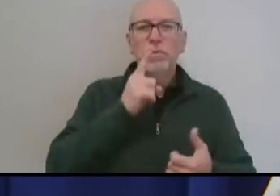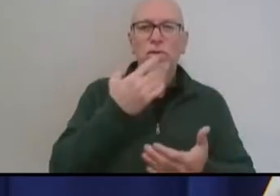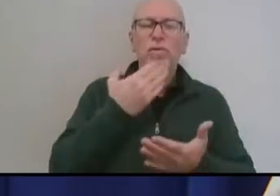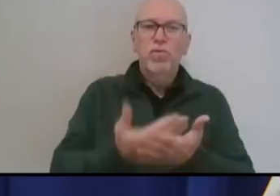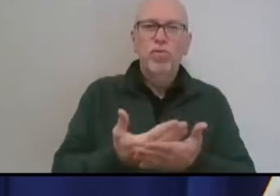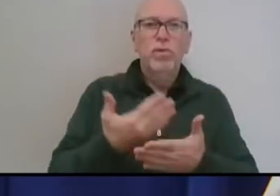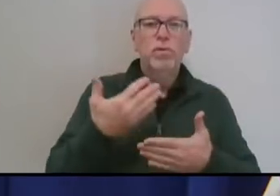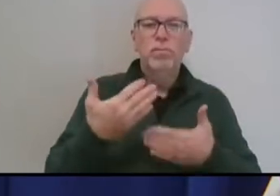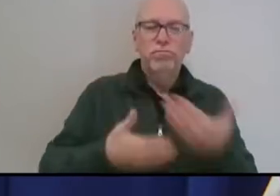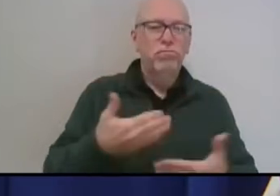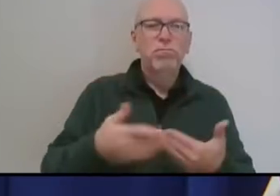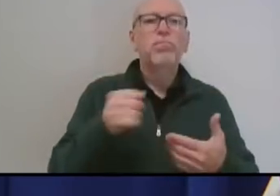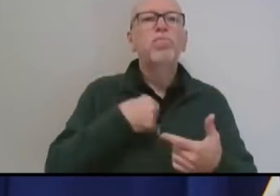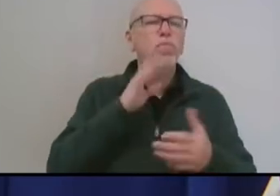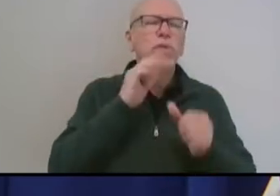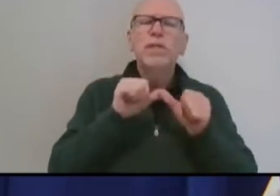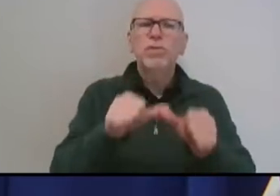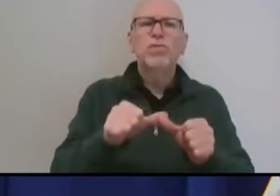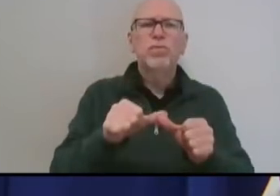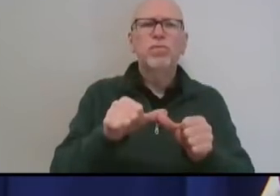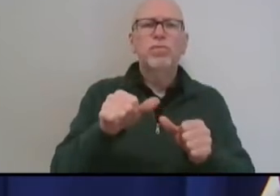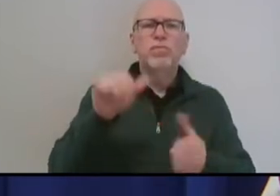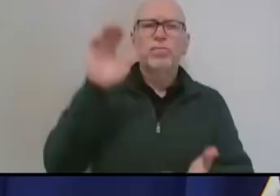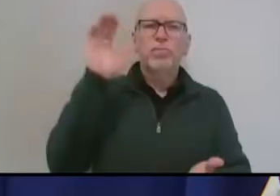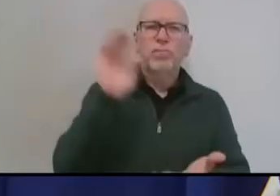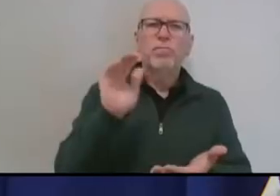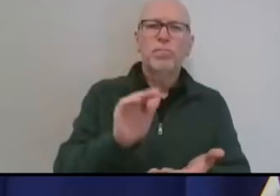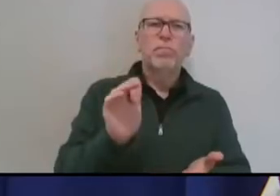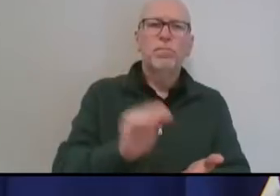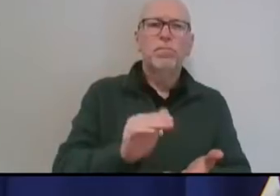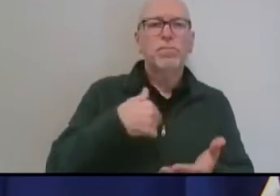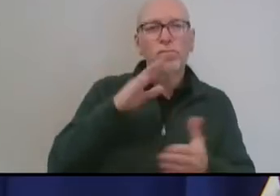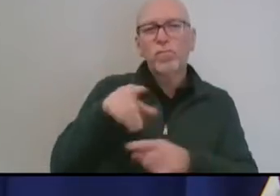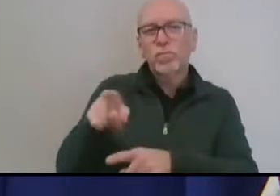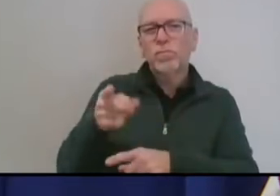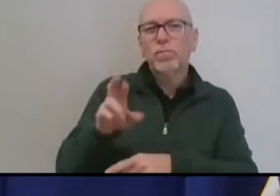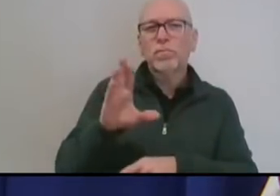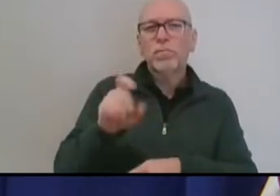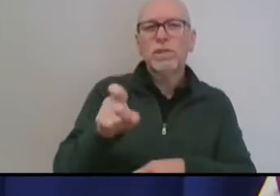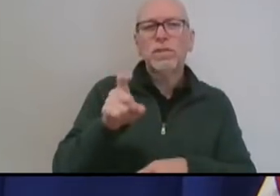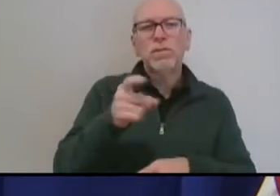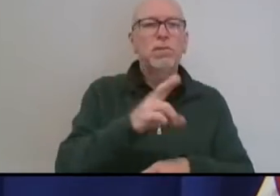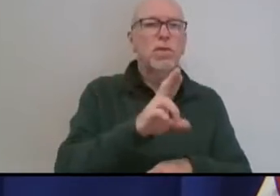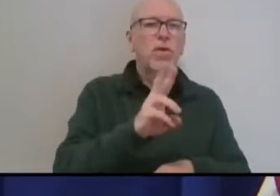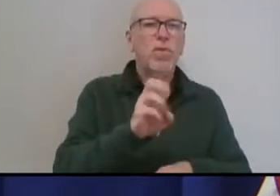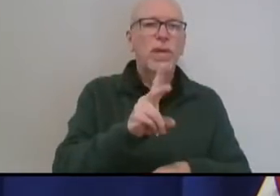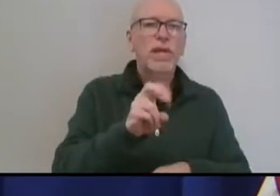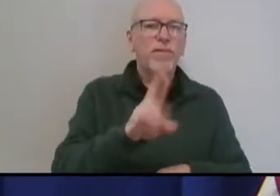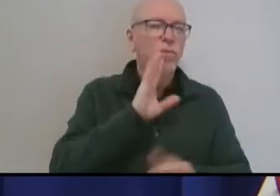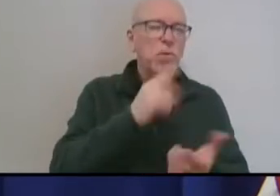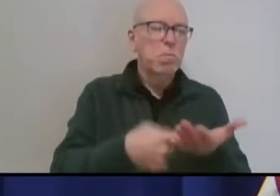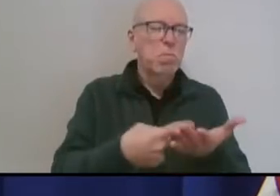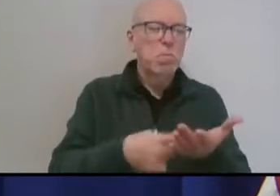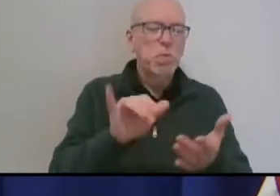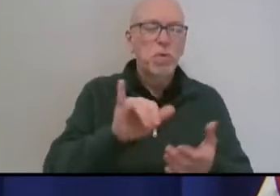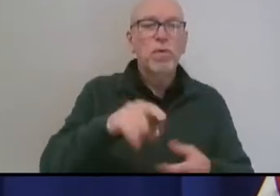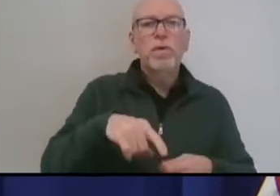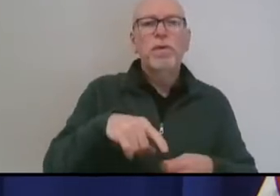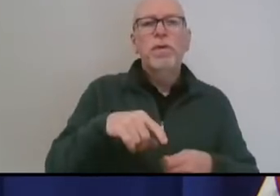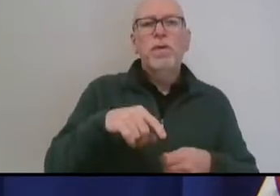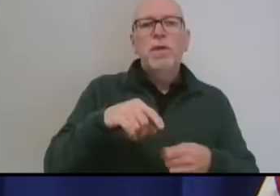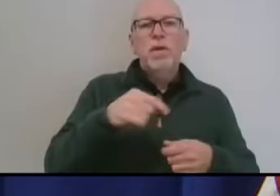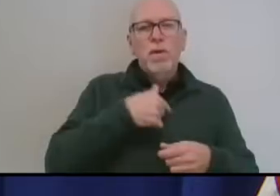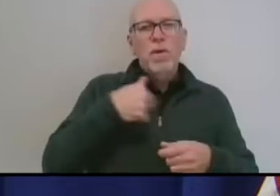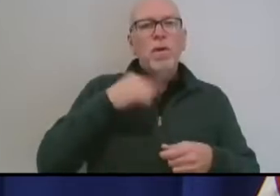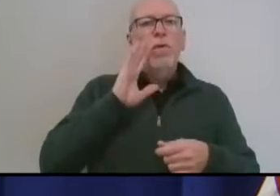So we'll continue to drop this down, and I hope you will touch on, or Dr. Weaver will touch on as well, how we'll